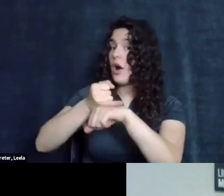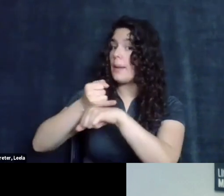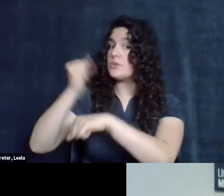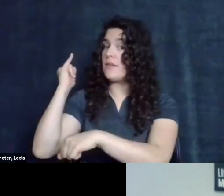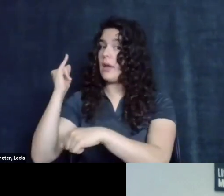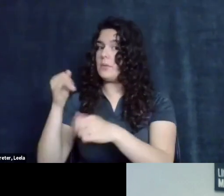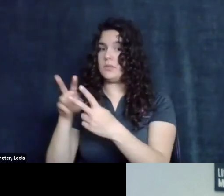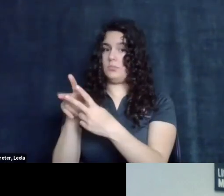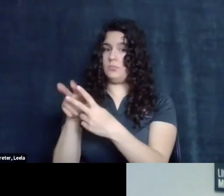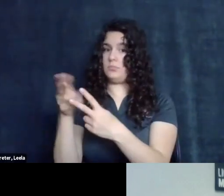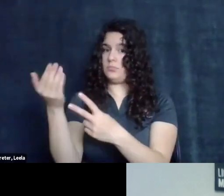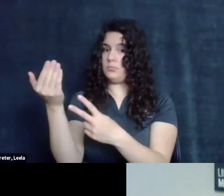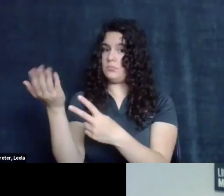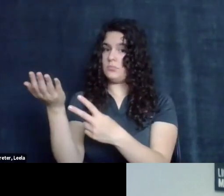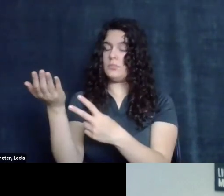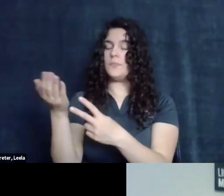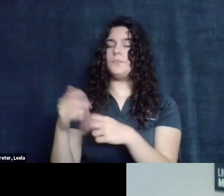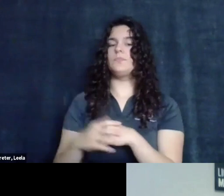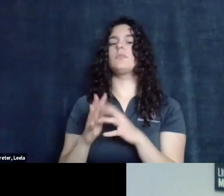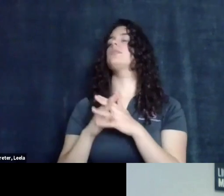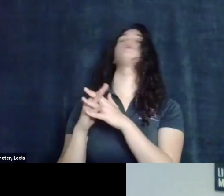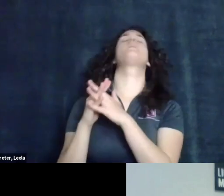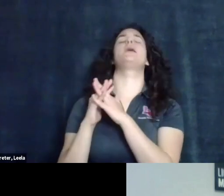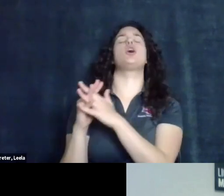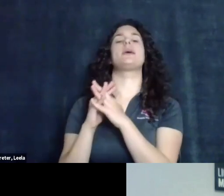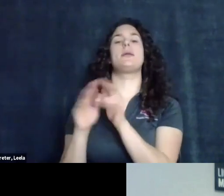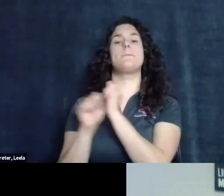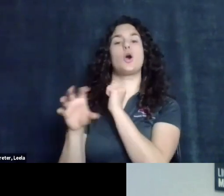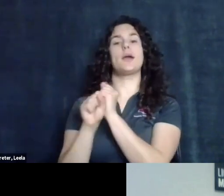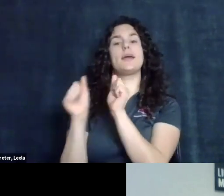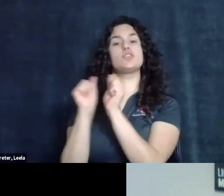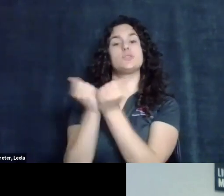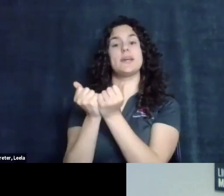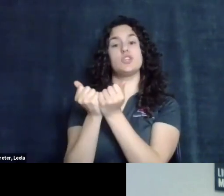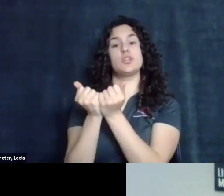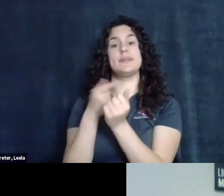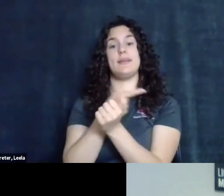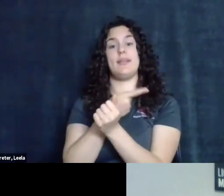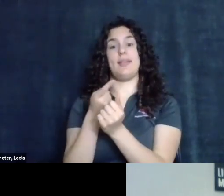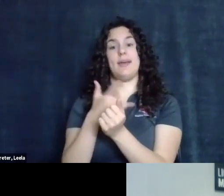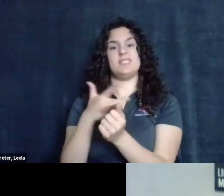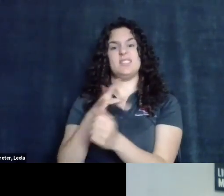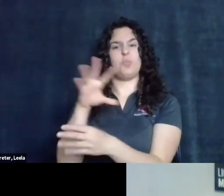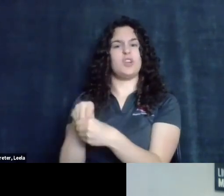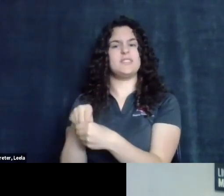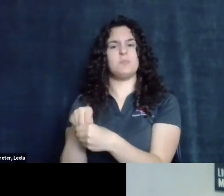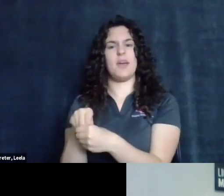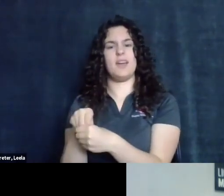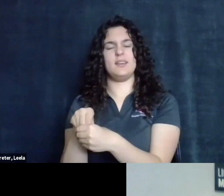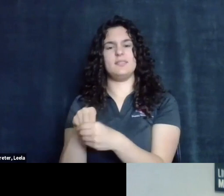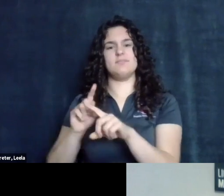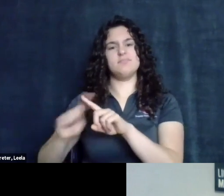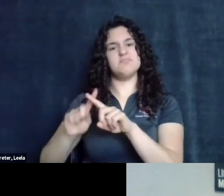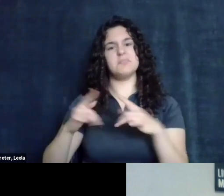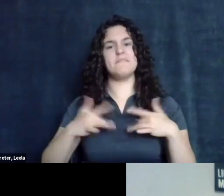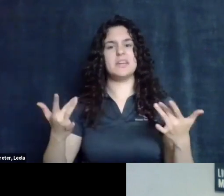Well, the American Marketing Association often participates in events when they